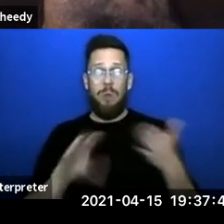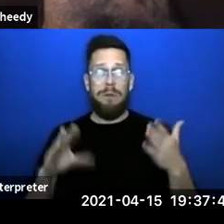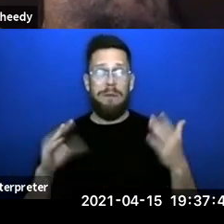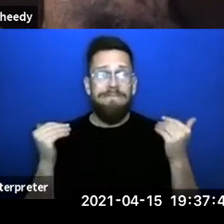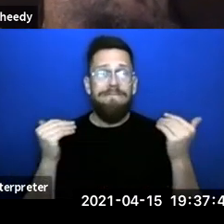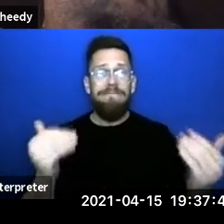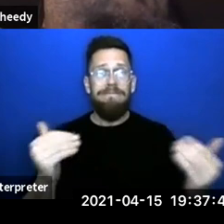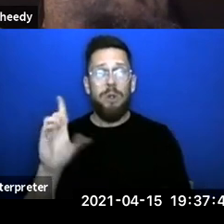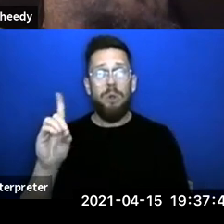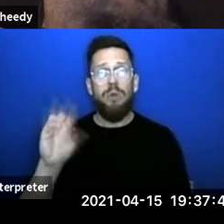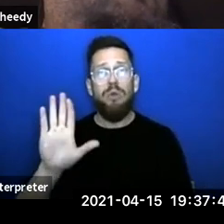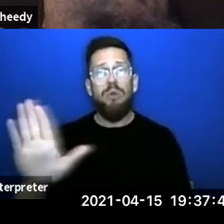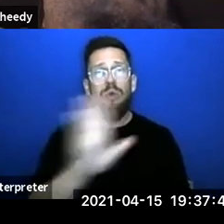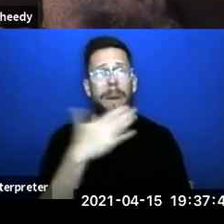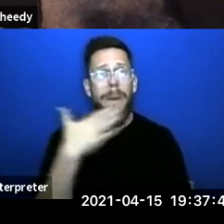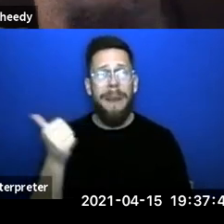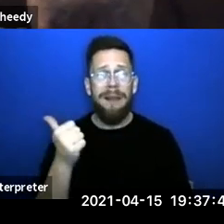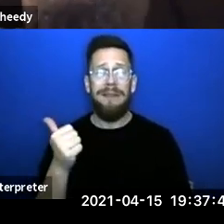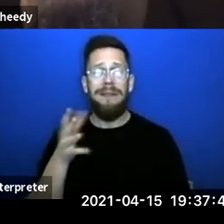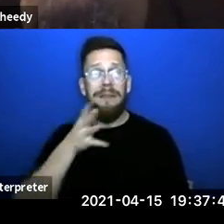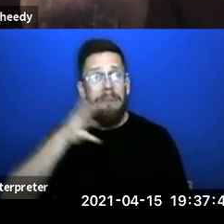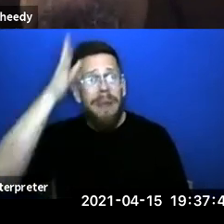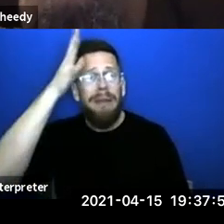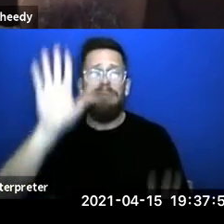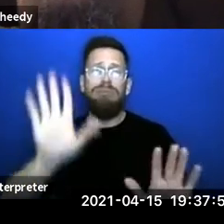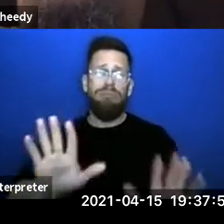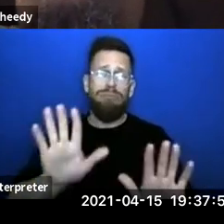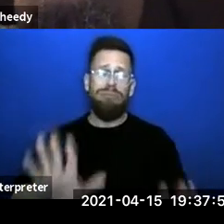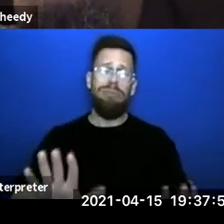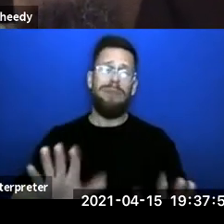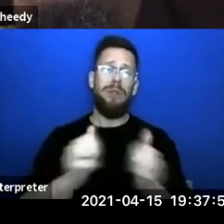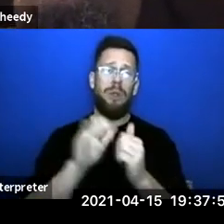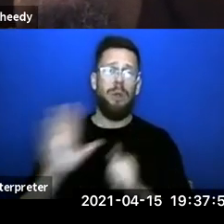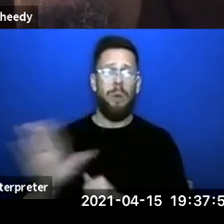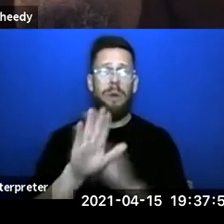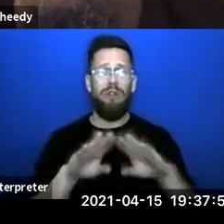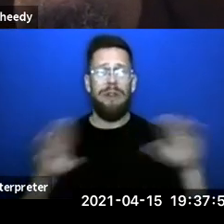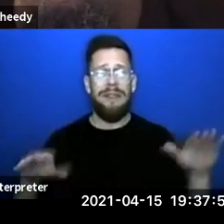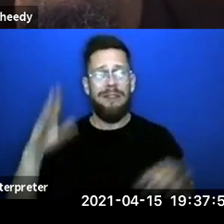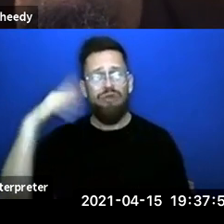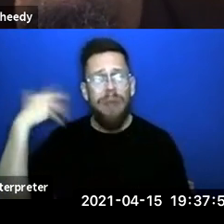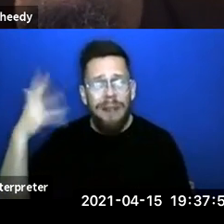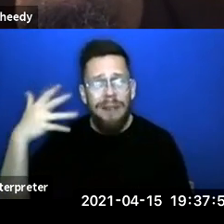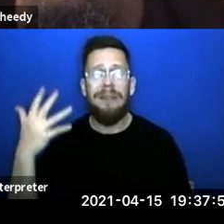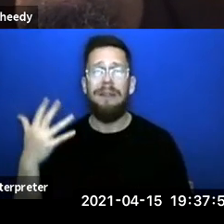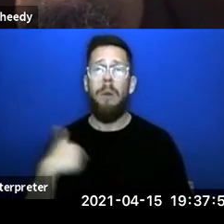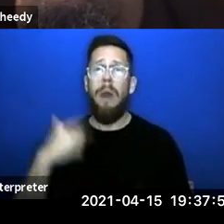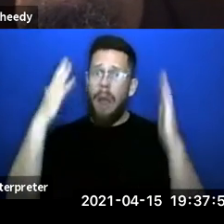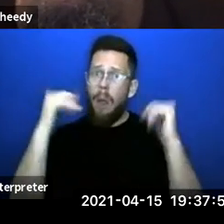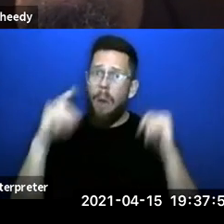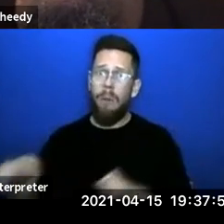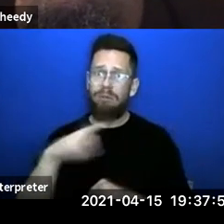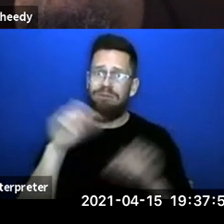please just have a little bit of grace with the kids. This is crazy. So I would just hope as a district, we might be able to do that. We